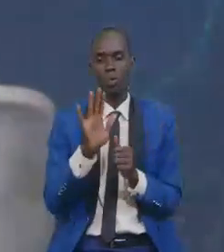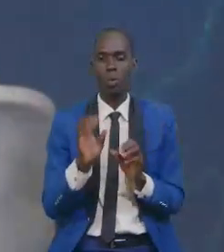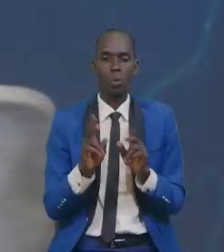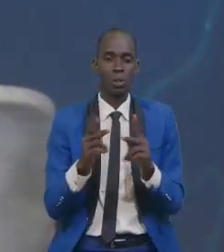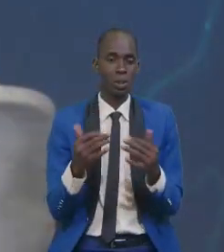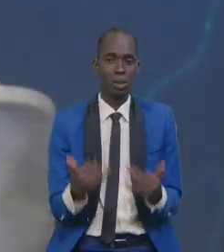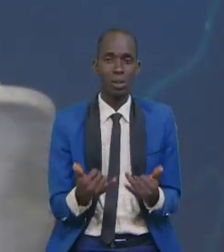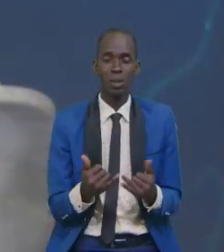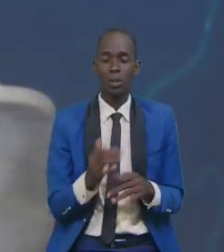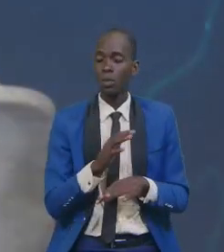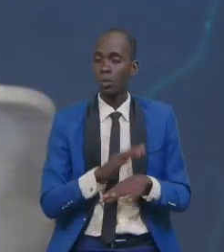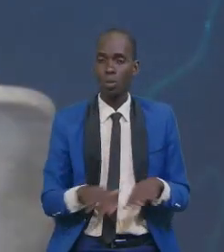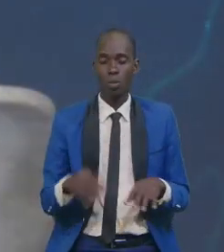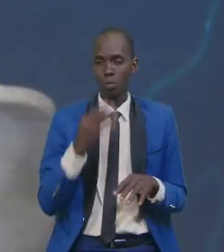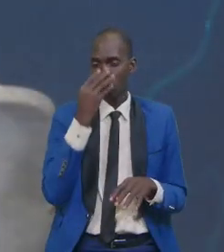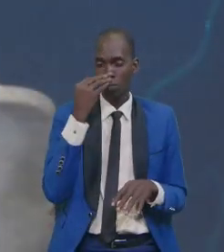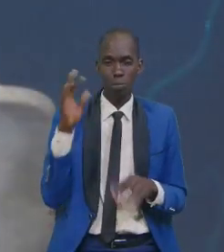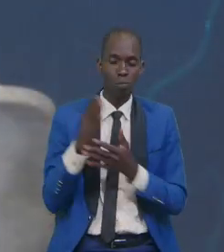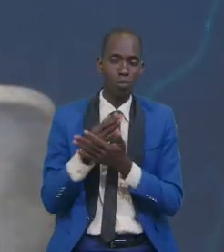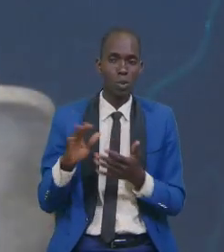Don't gamble with it,